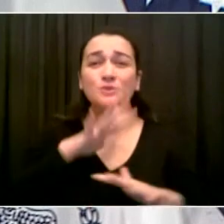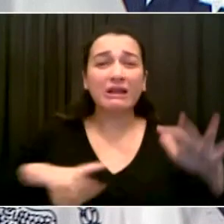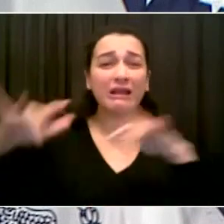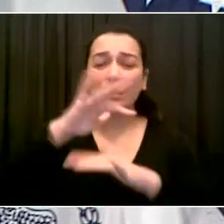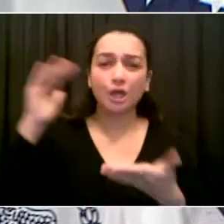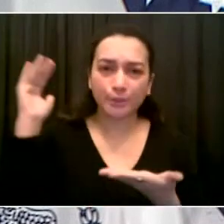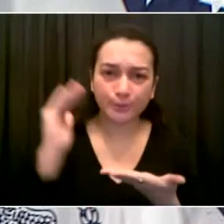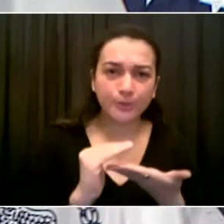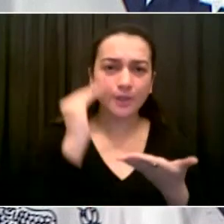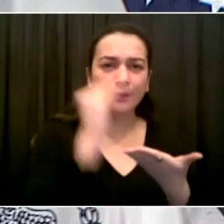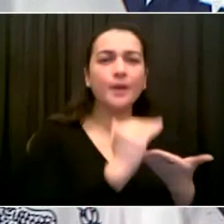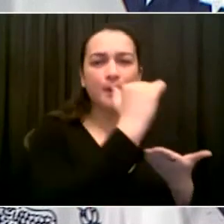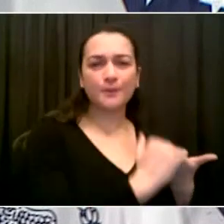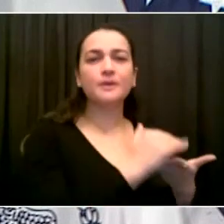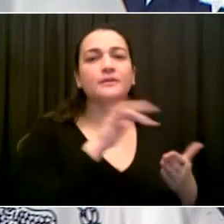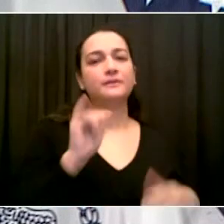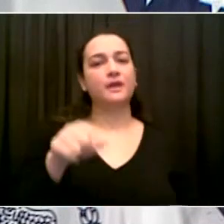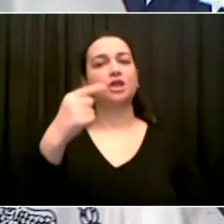the pipeline,